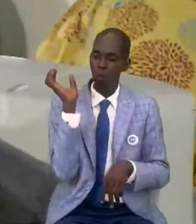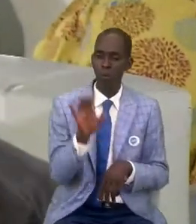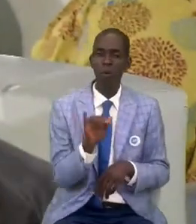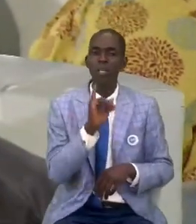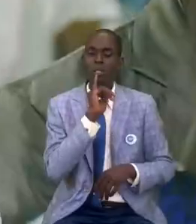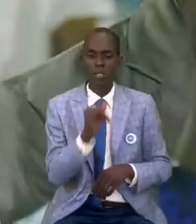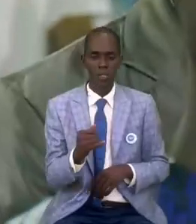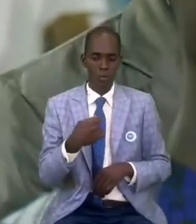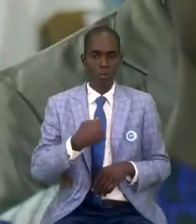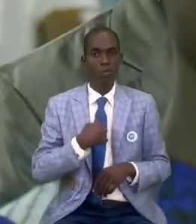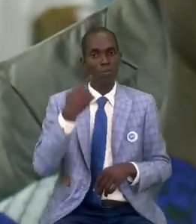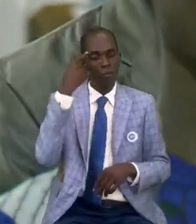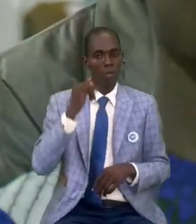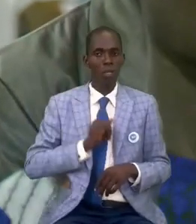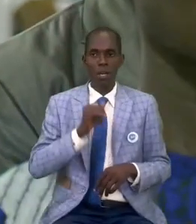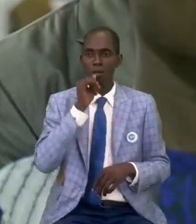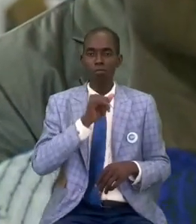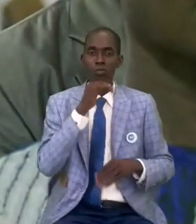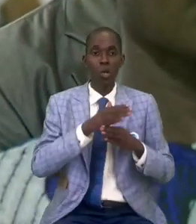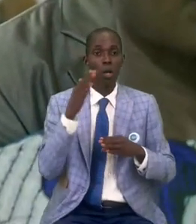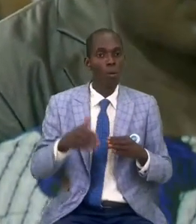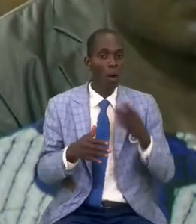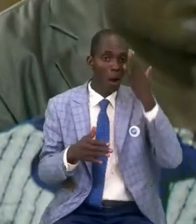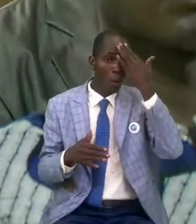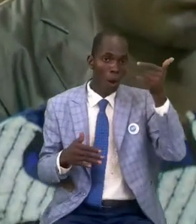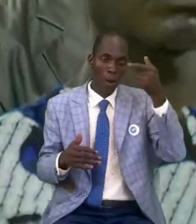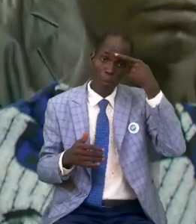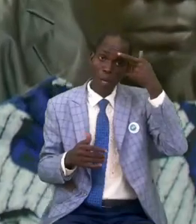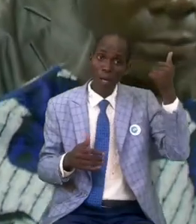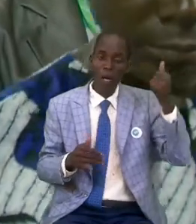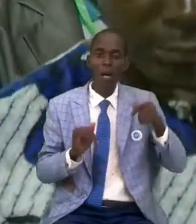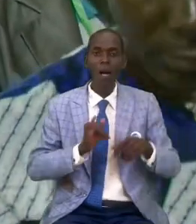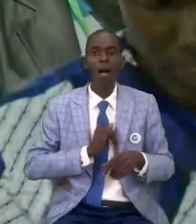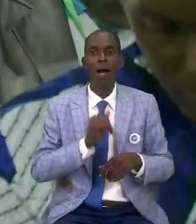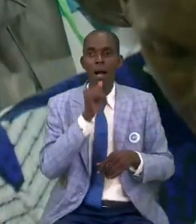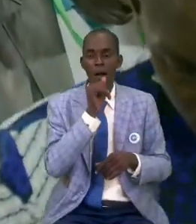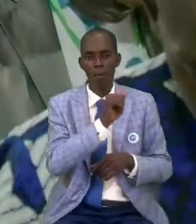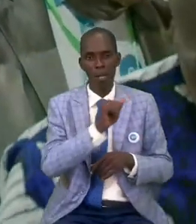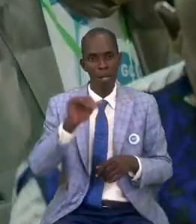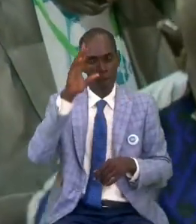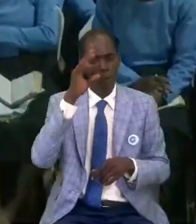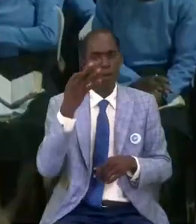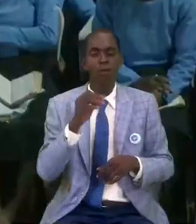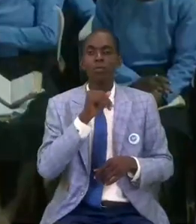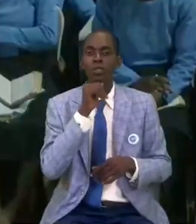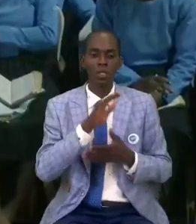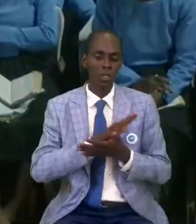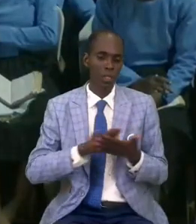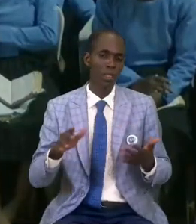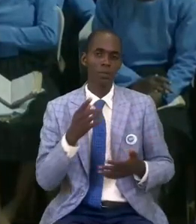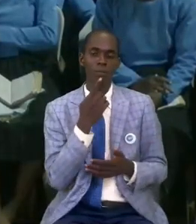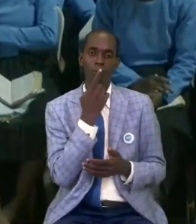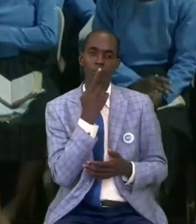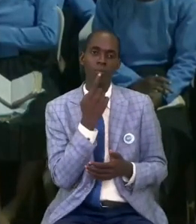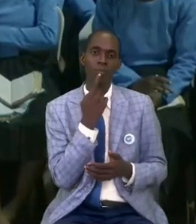because I am a man of unclean lips. And then I go around, maybe somebody has a solution, because look